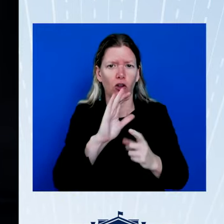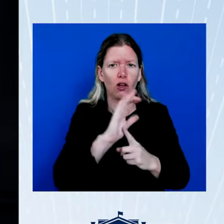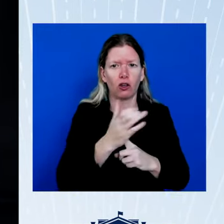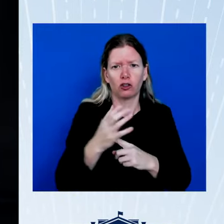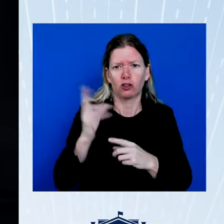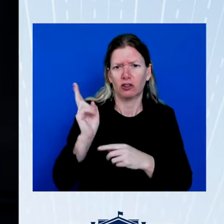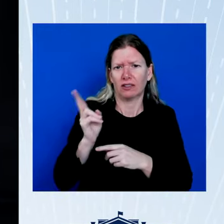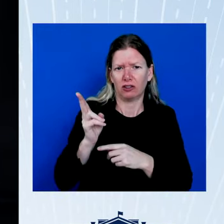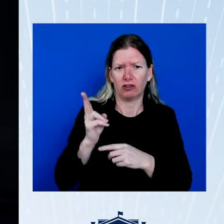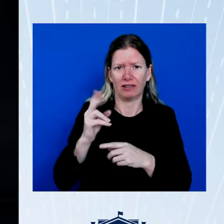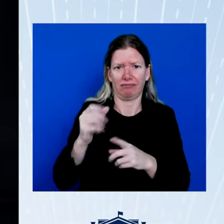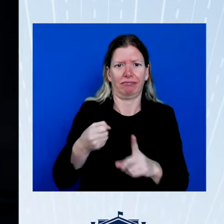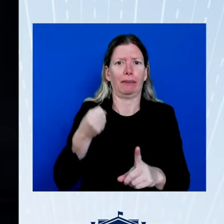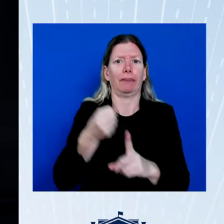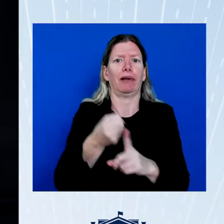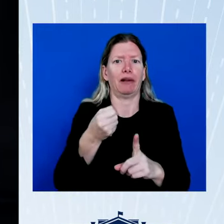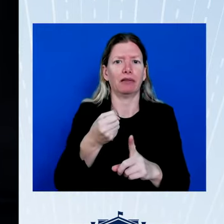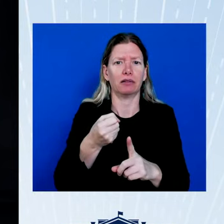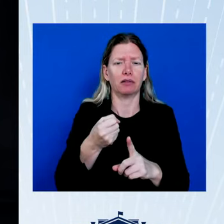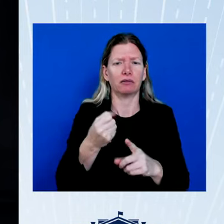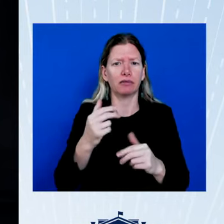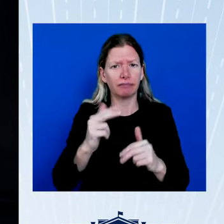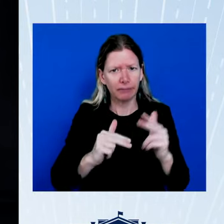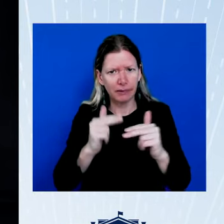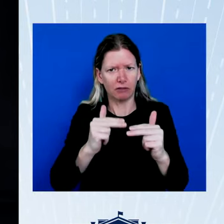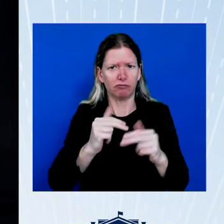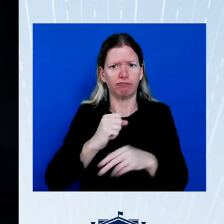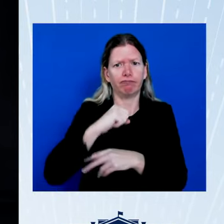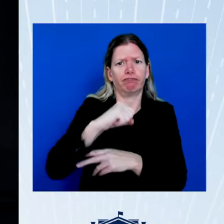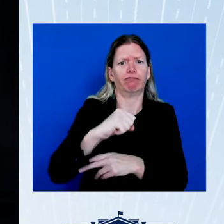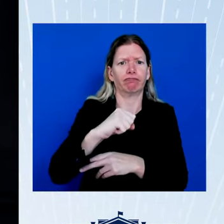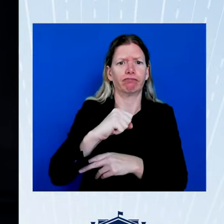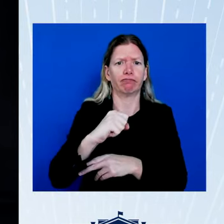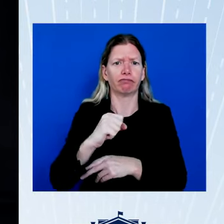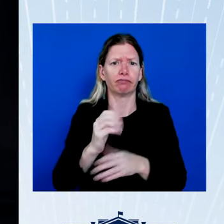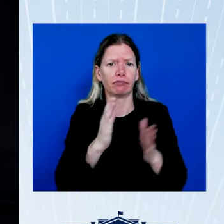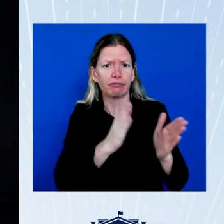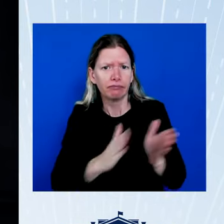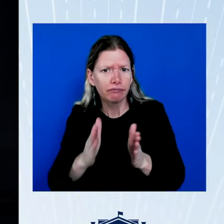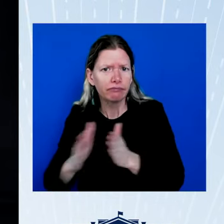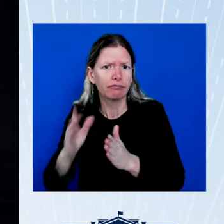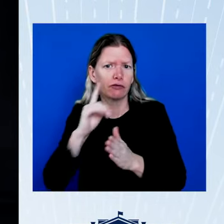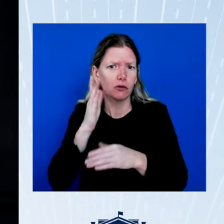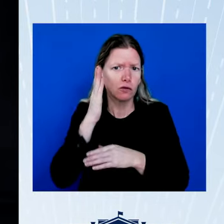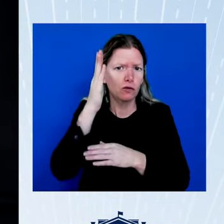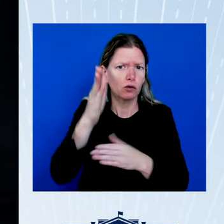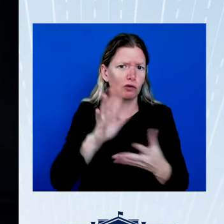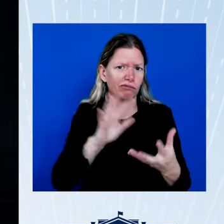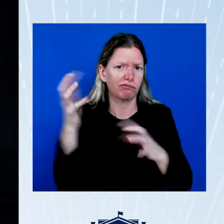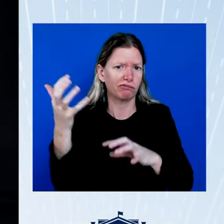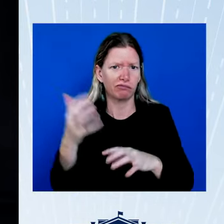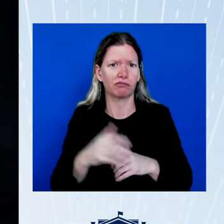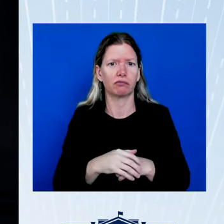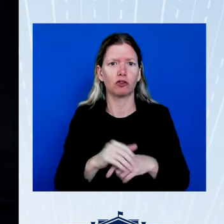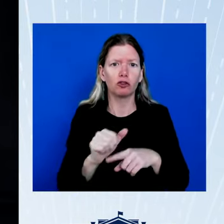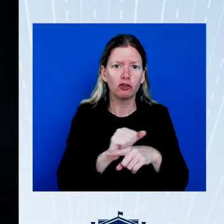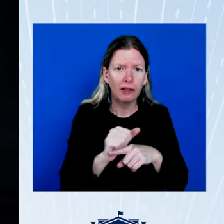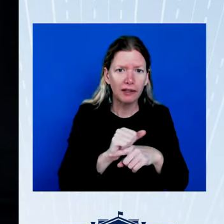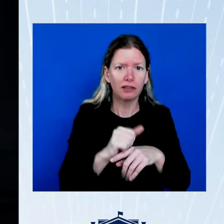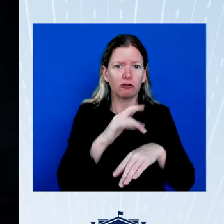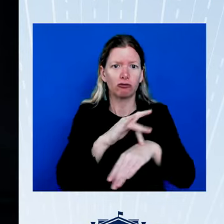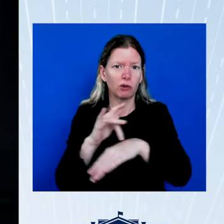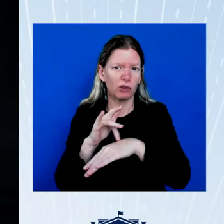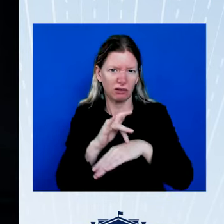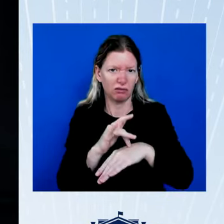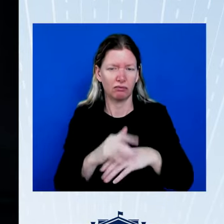disaster preparedness, training, and resources. Our strategic partners in Guam told us they are excited to, and I